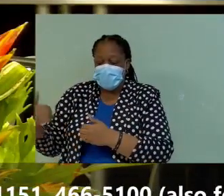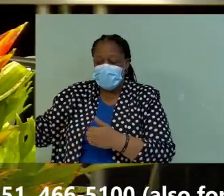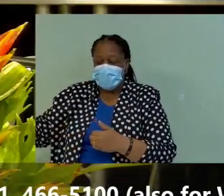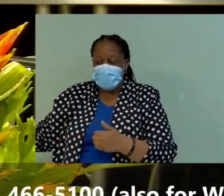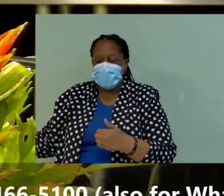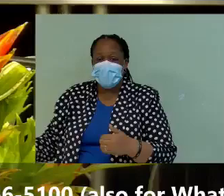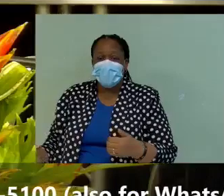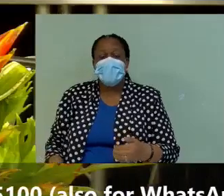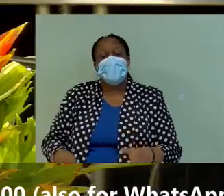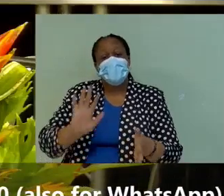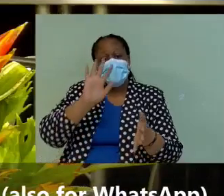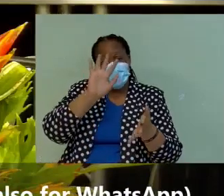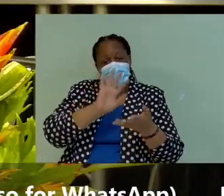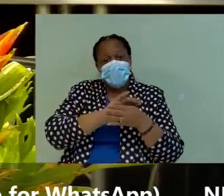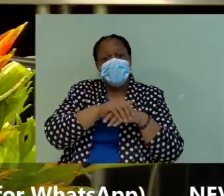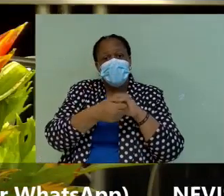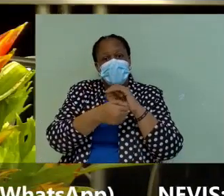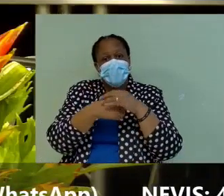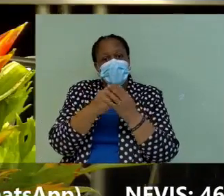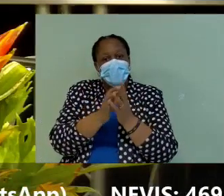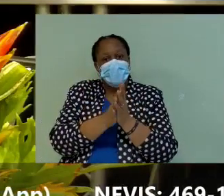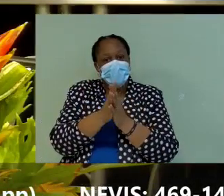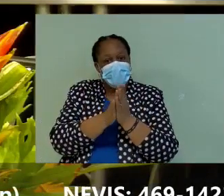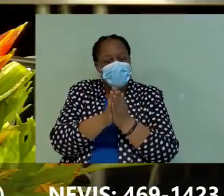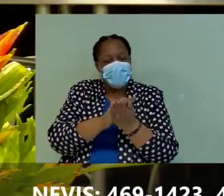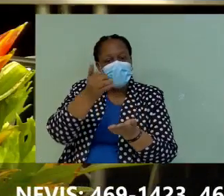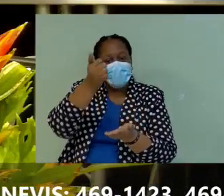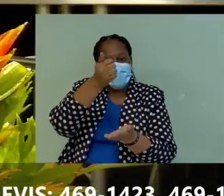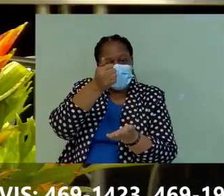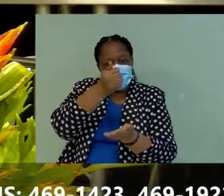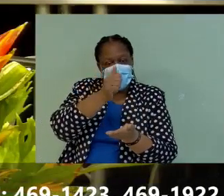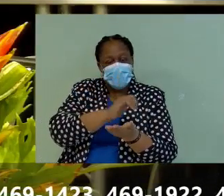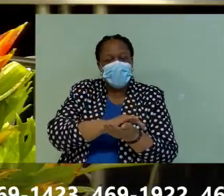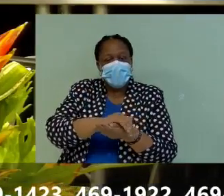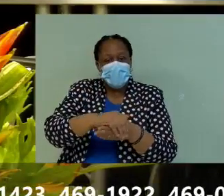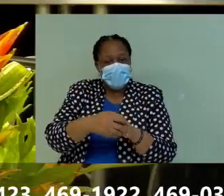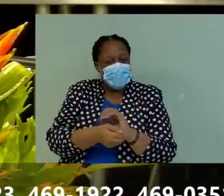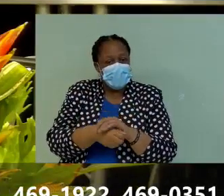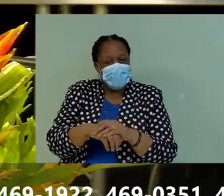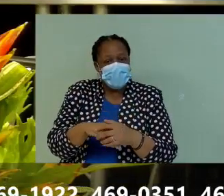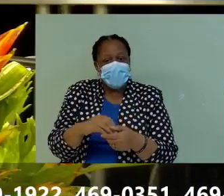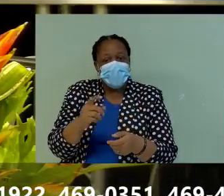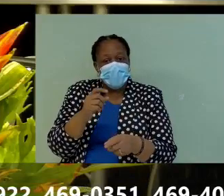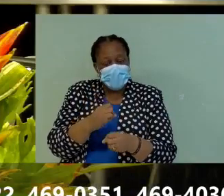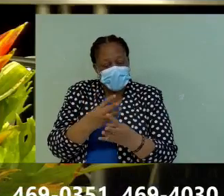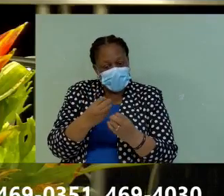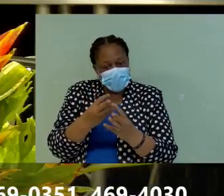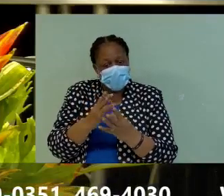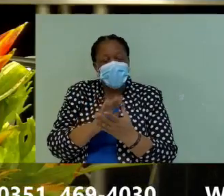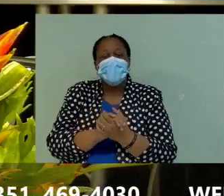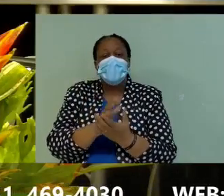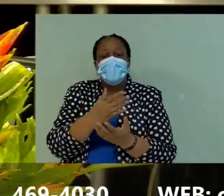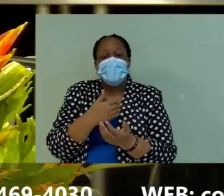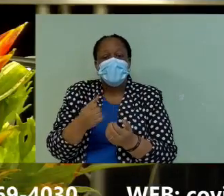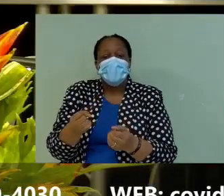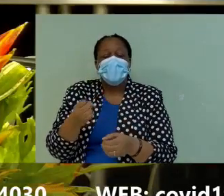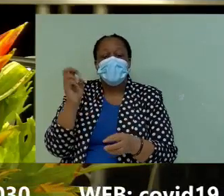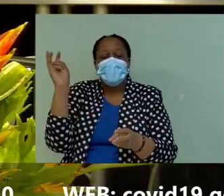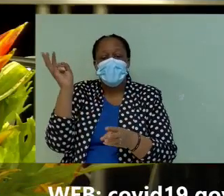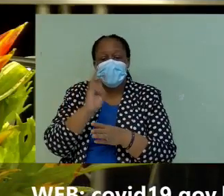in effective hand washing practices, sanitizing your hands regularly, and finally,